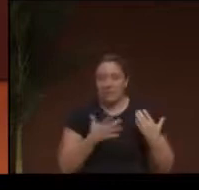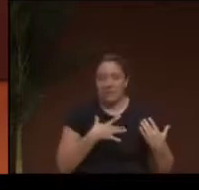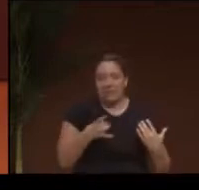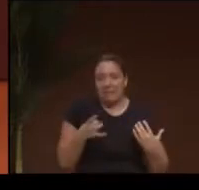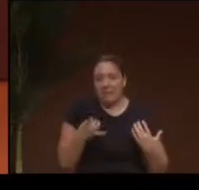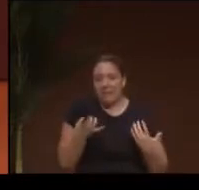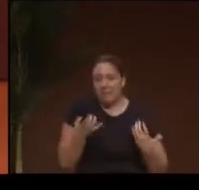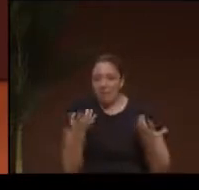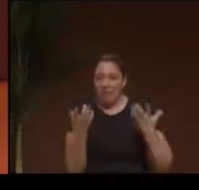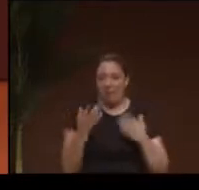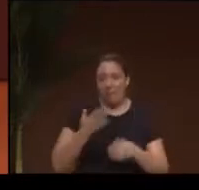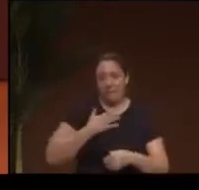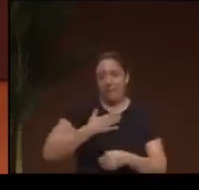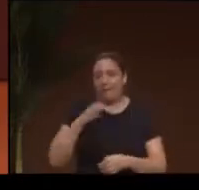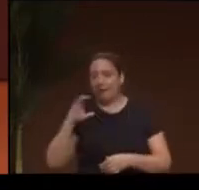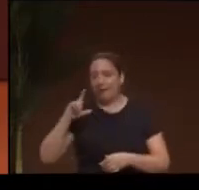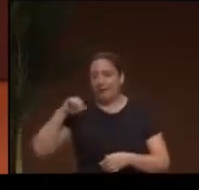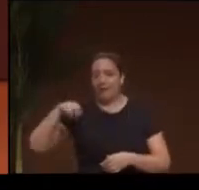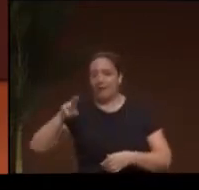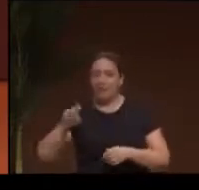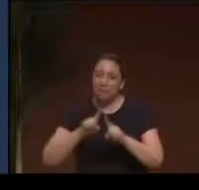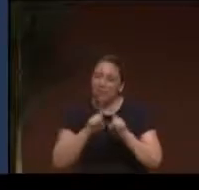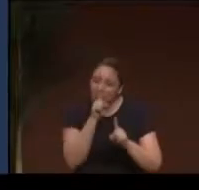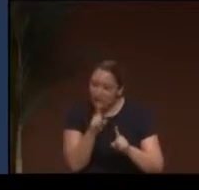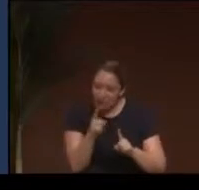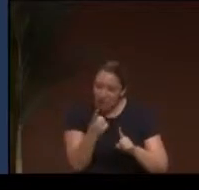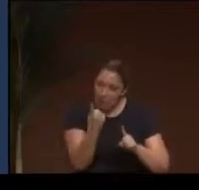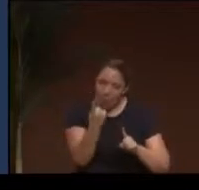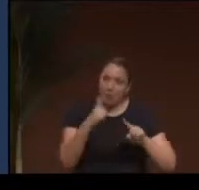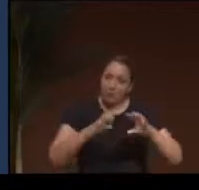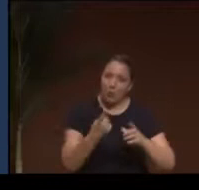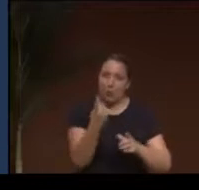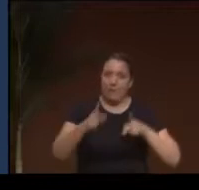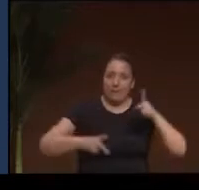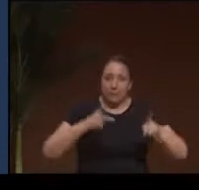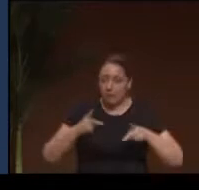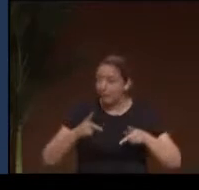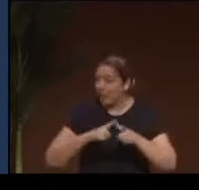actually one people. And then this is the group that I formed.